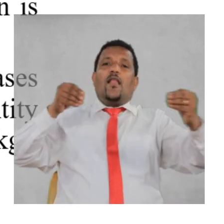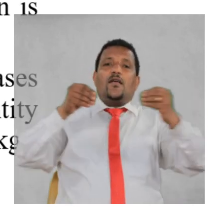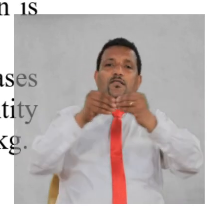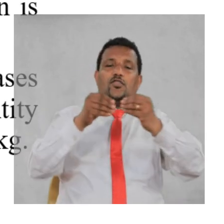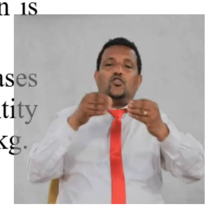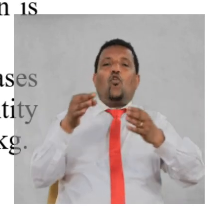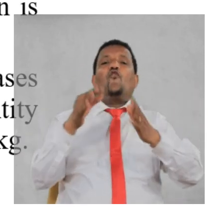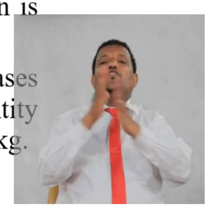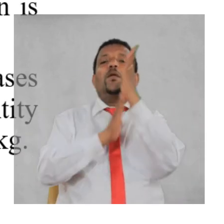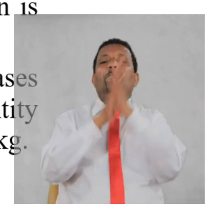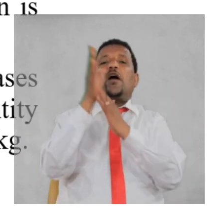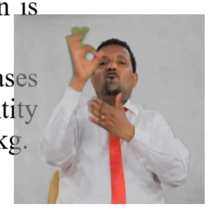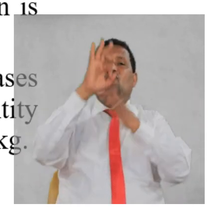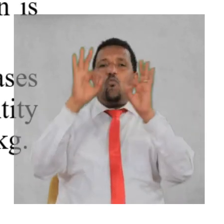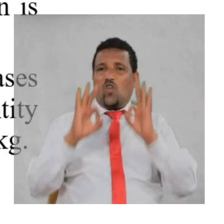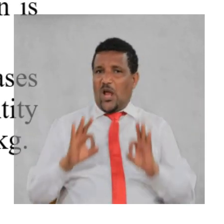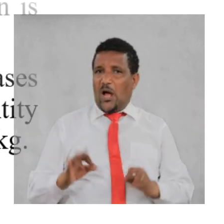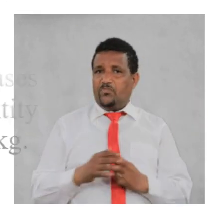of demand formula.